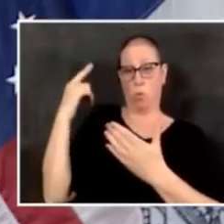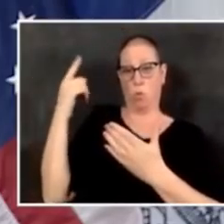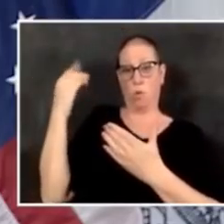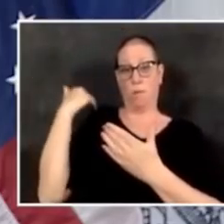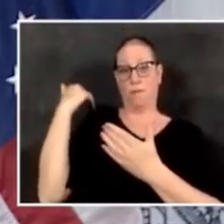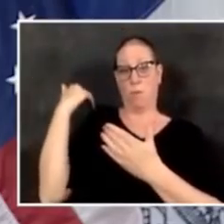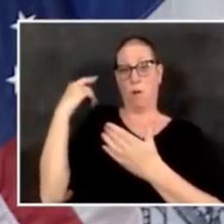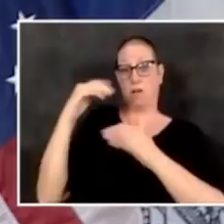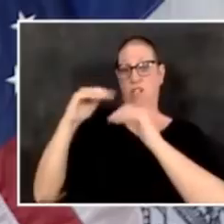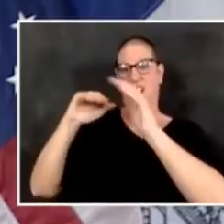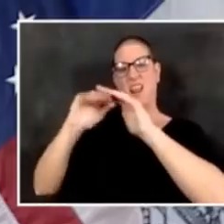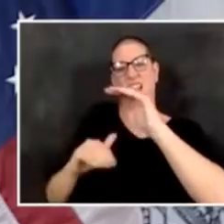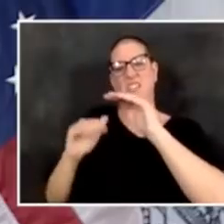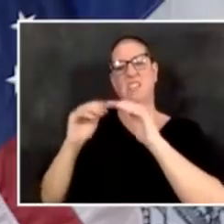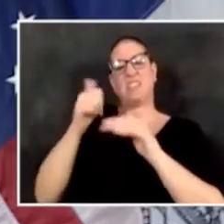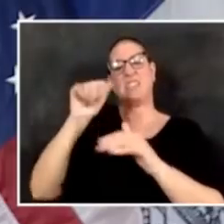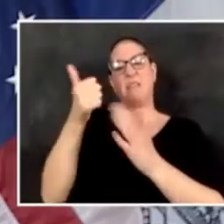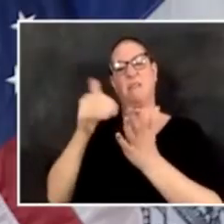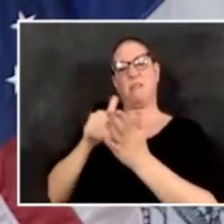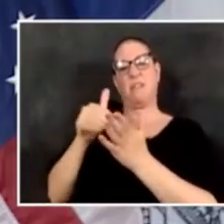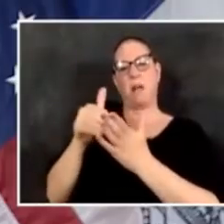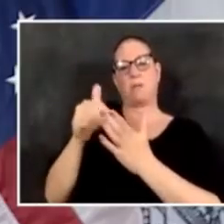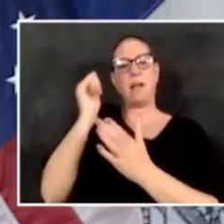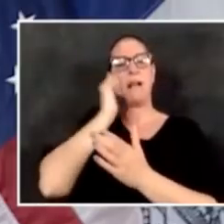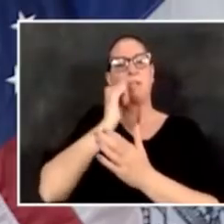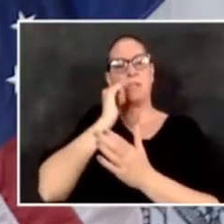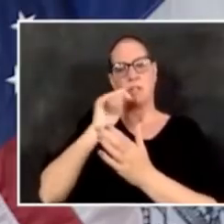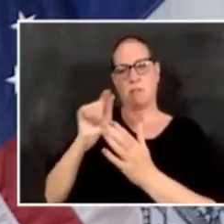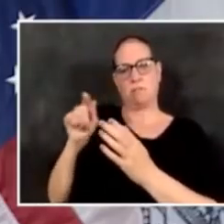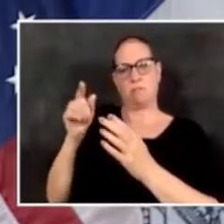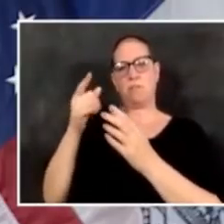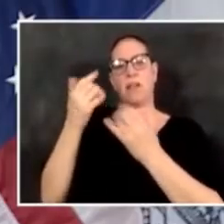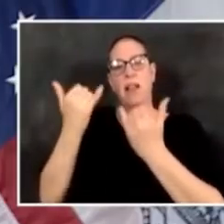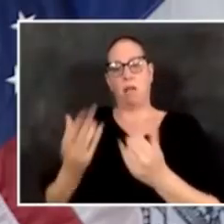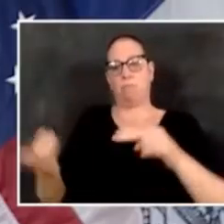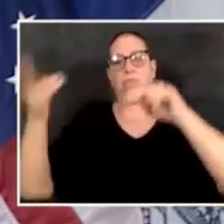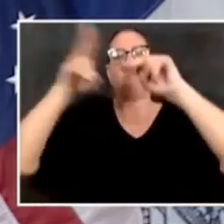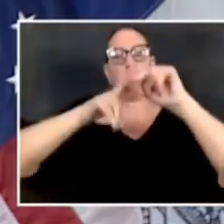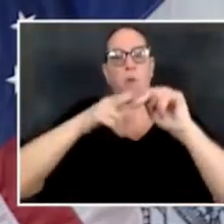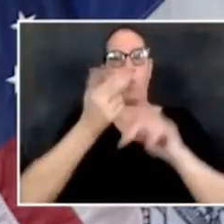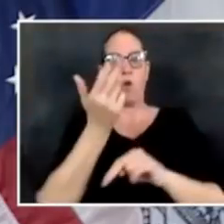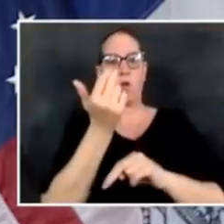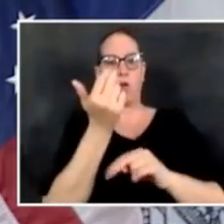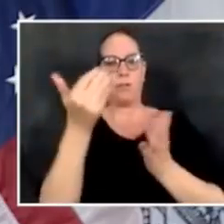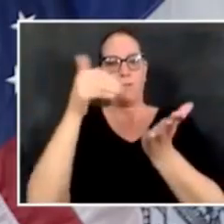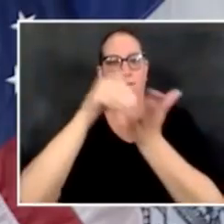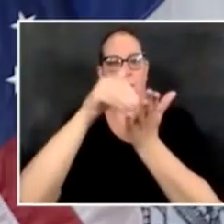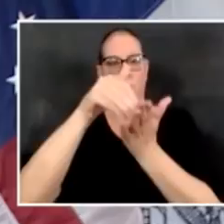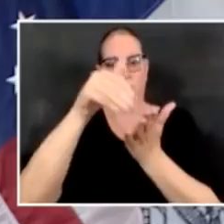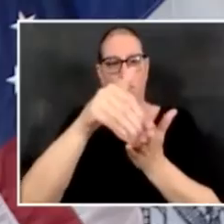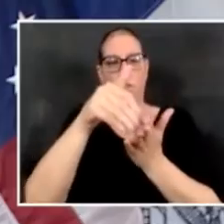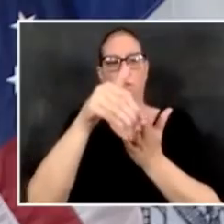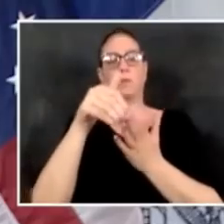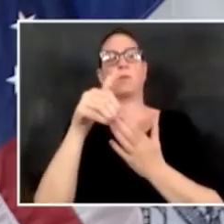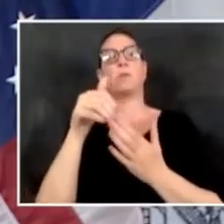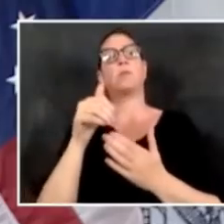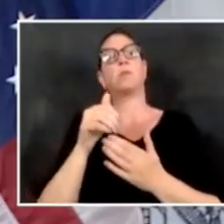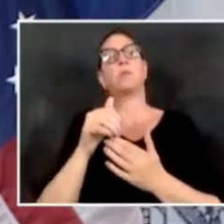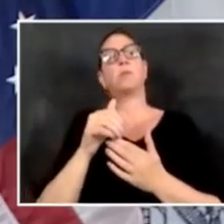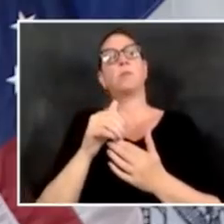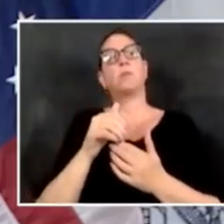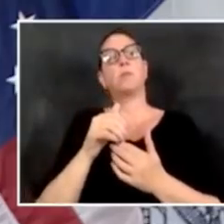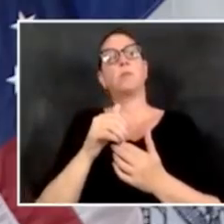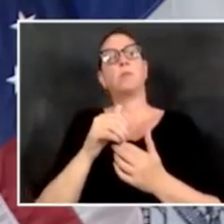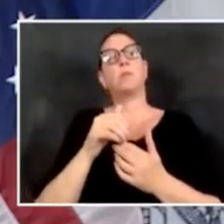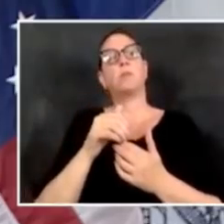So we are definitely starting to ramp up. When you add 3,000 more per day,